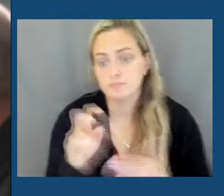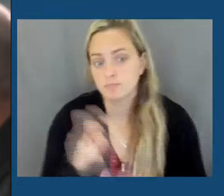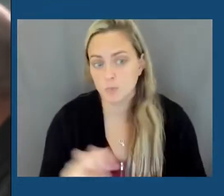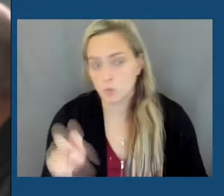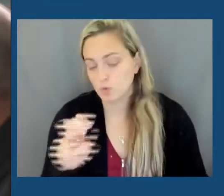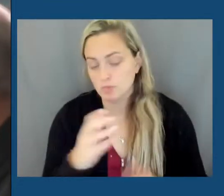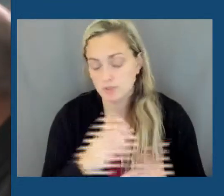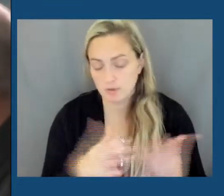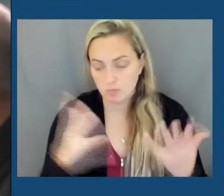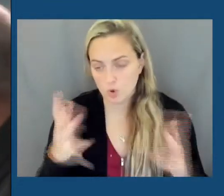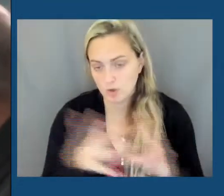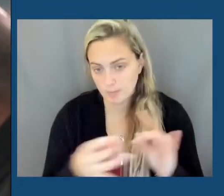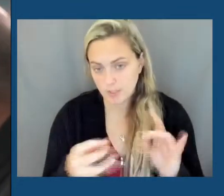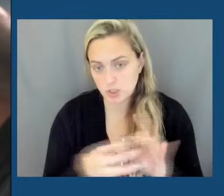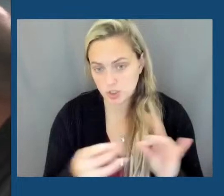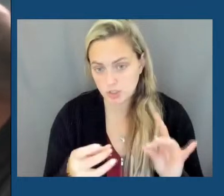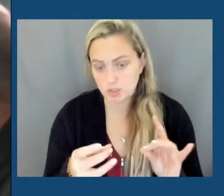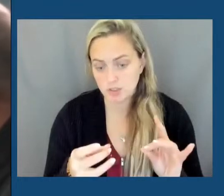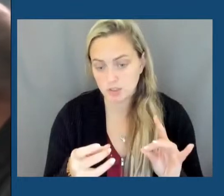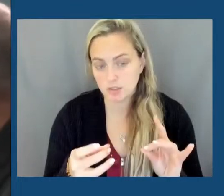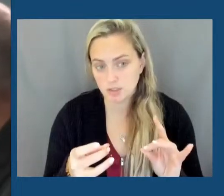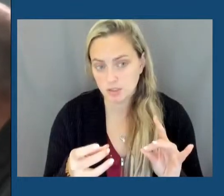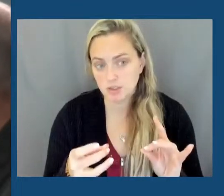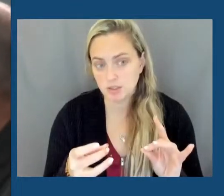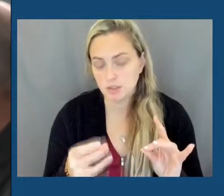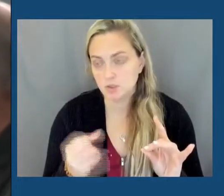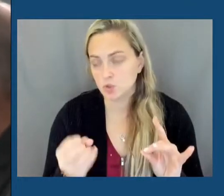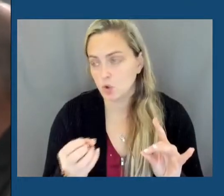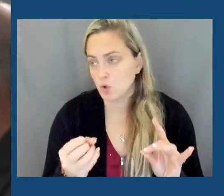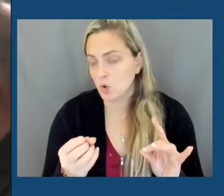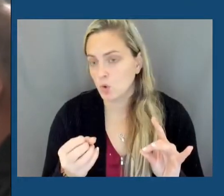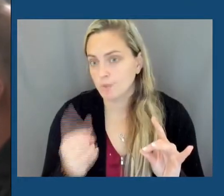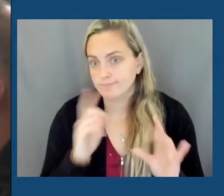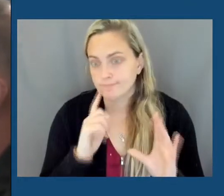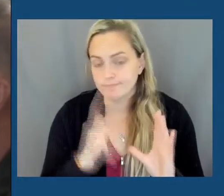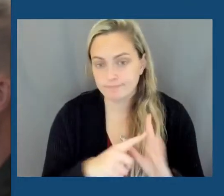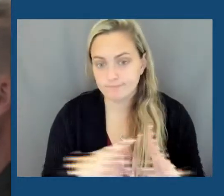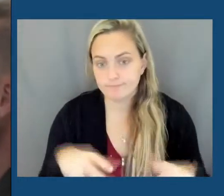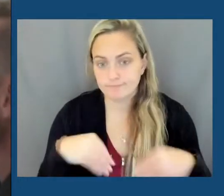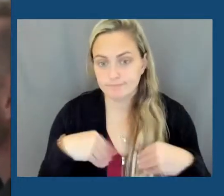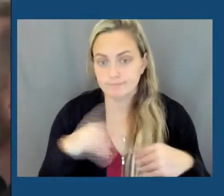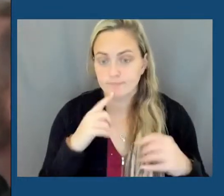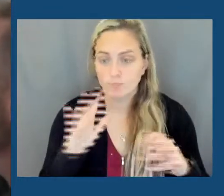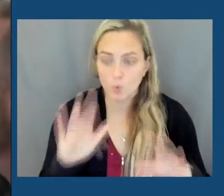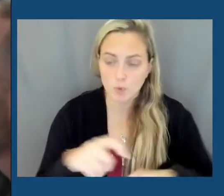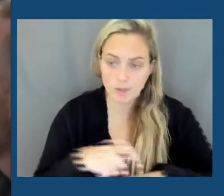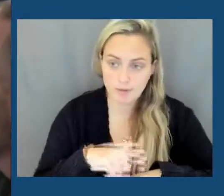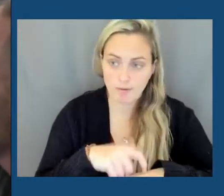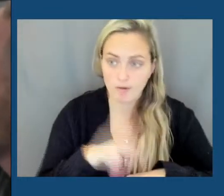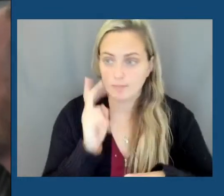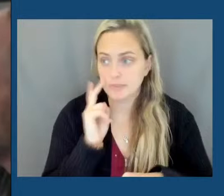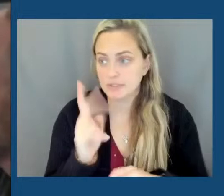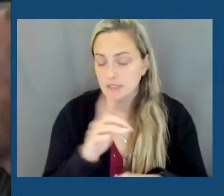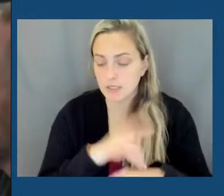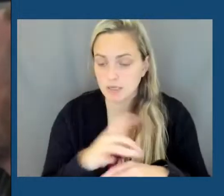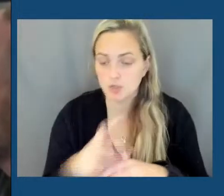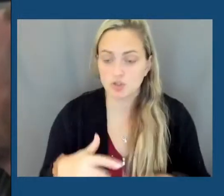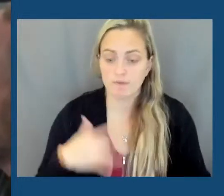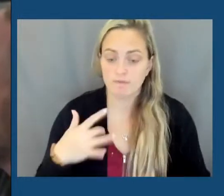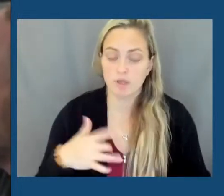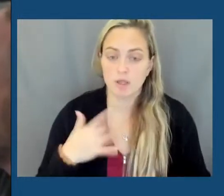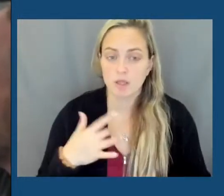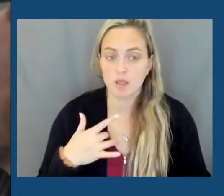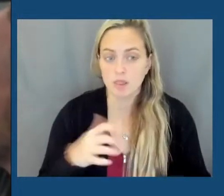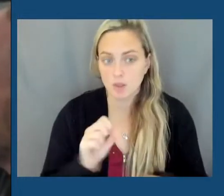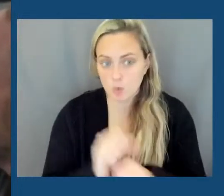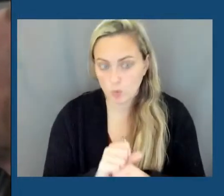have already mentioned, were so well received. People had a great time. They got to see, touch, and feel the work